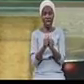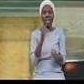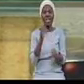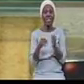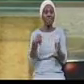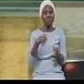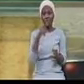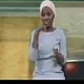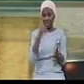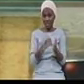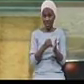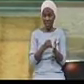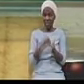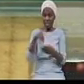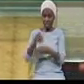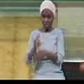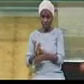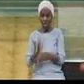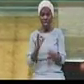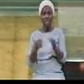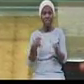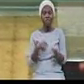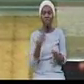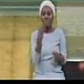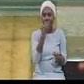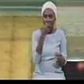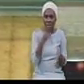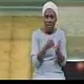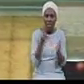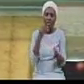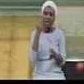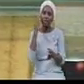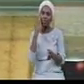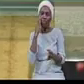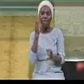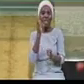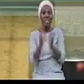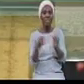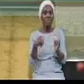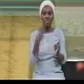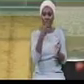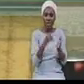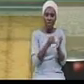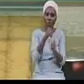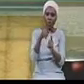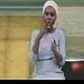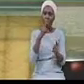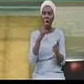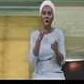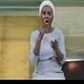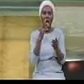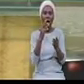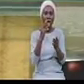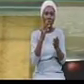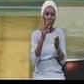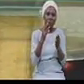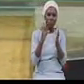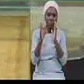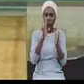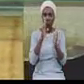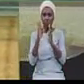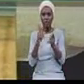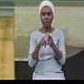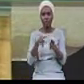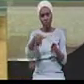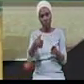say it at home, if we say it when we are talking to each other, If we say it in the office, whatever